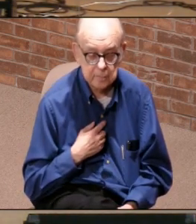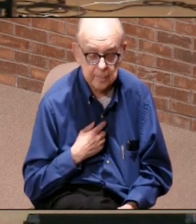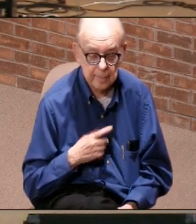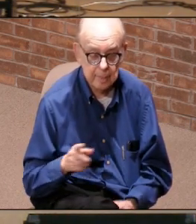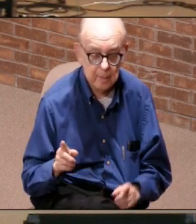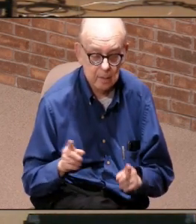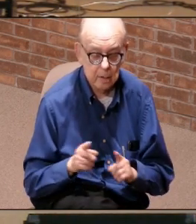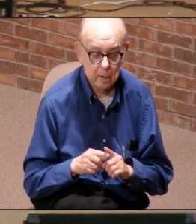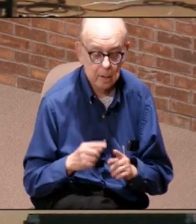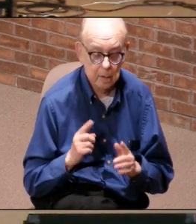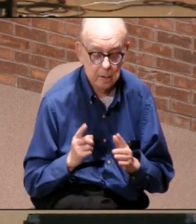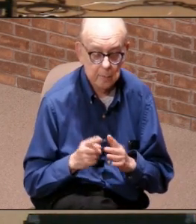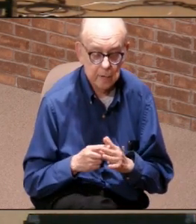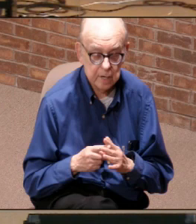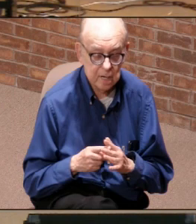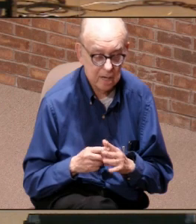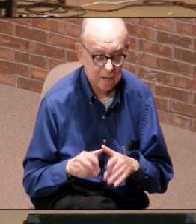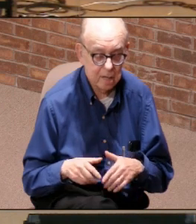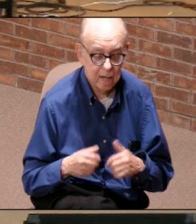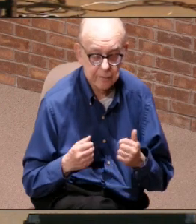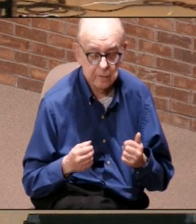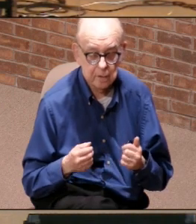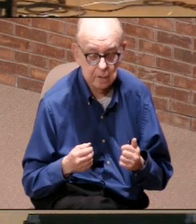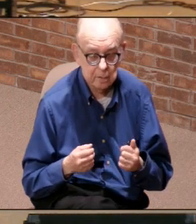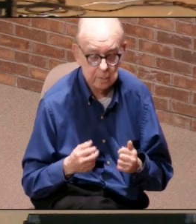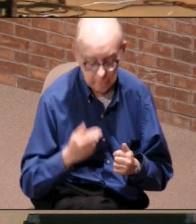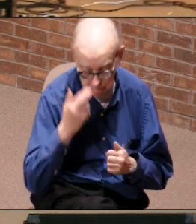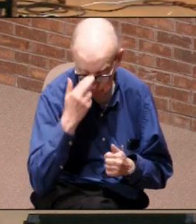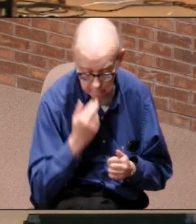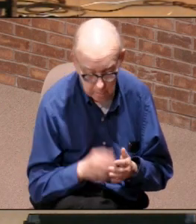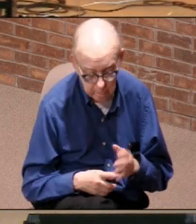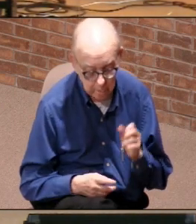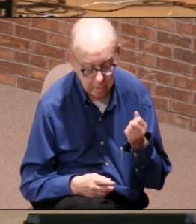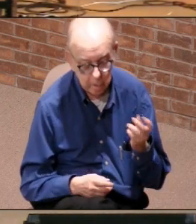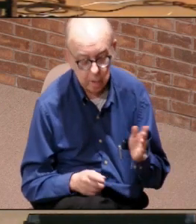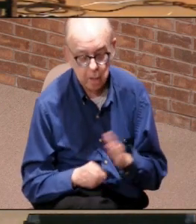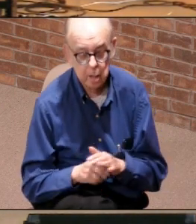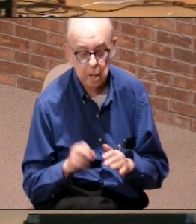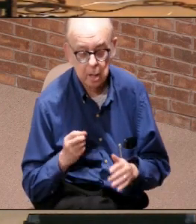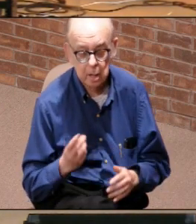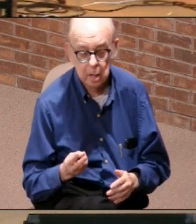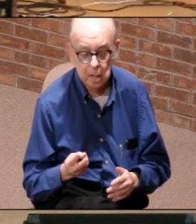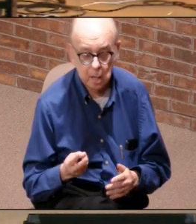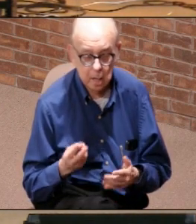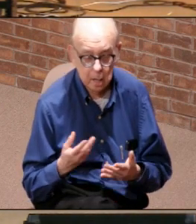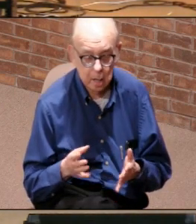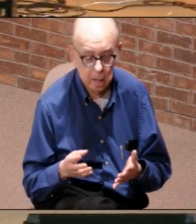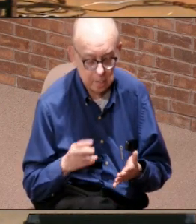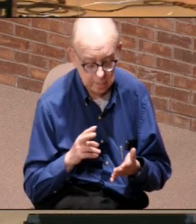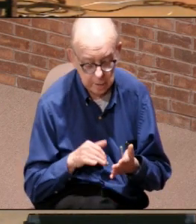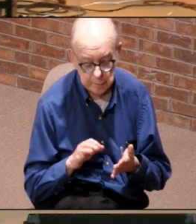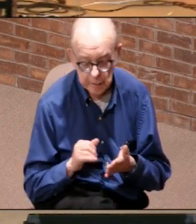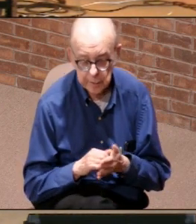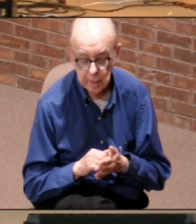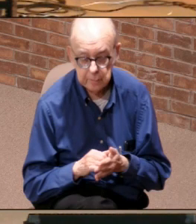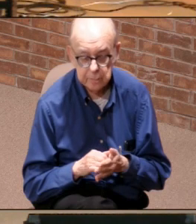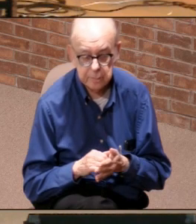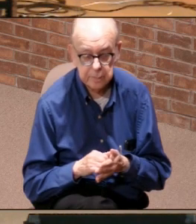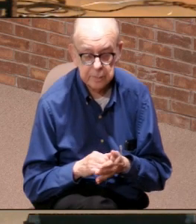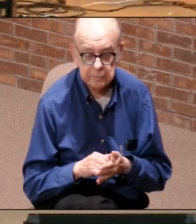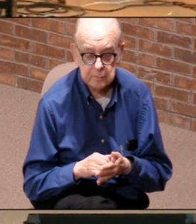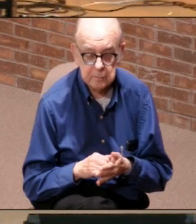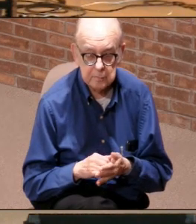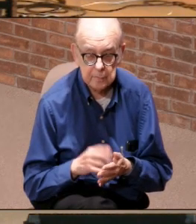as we begin through life. Romans chapter 12, verse number 2, we already read about